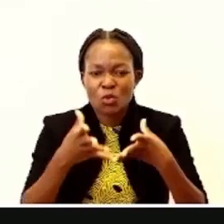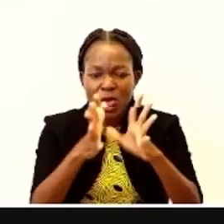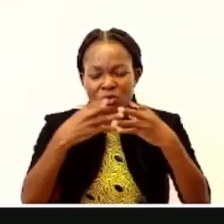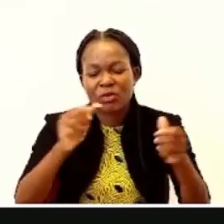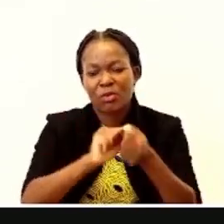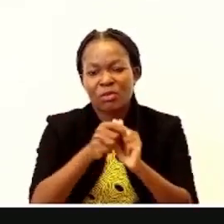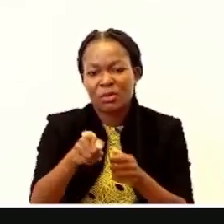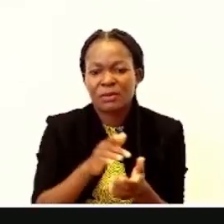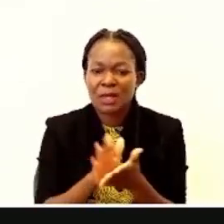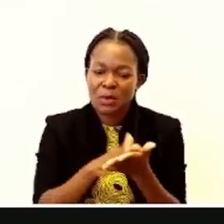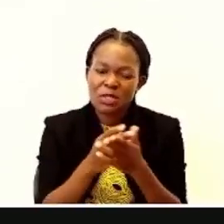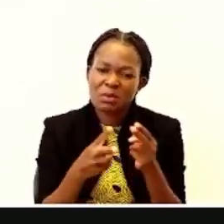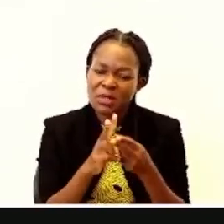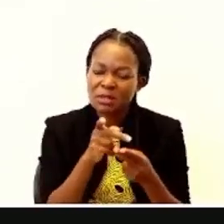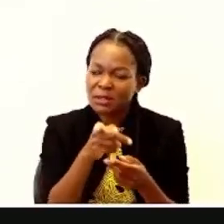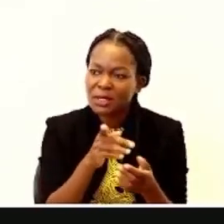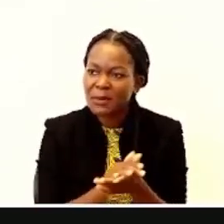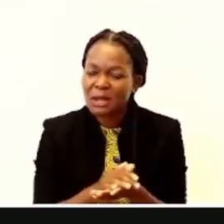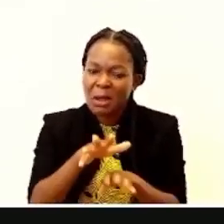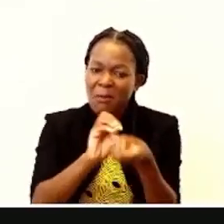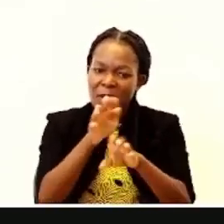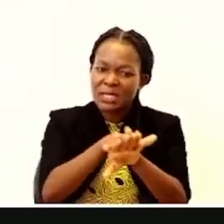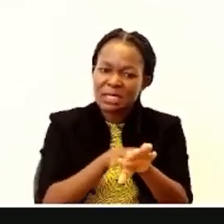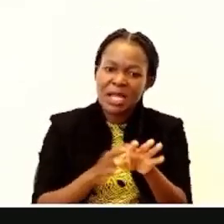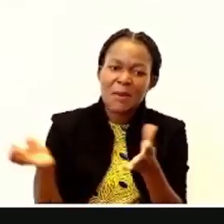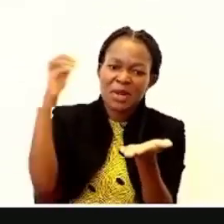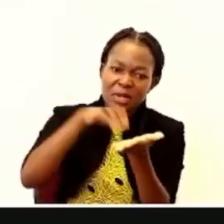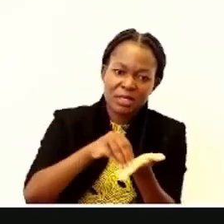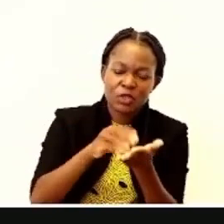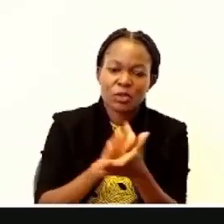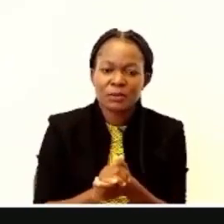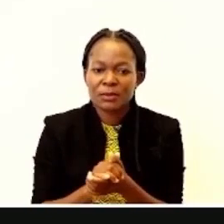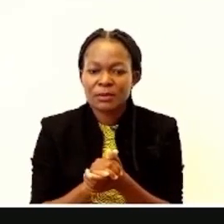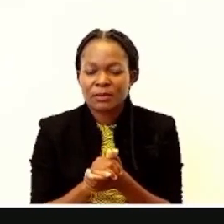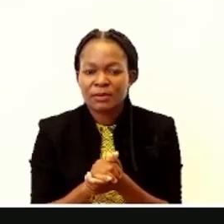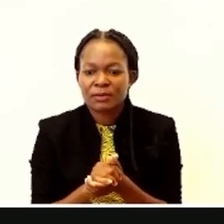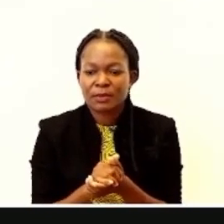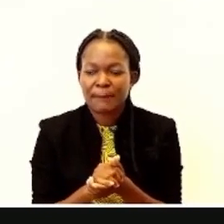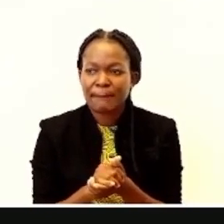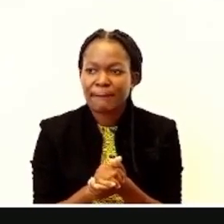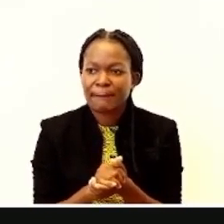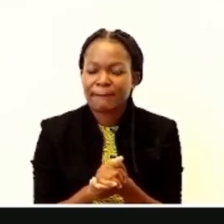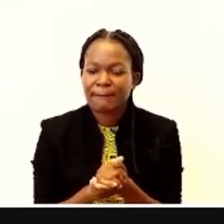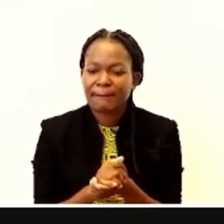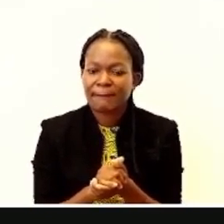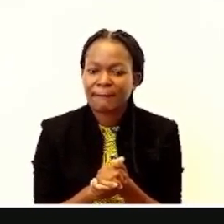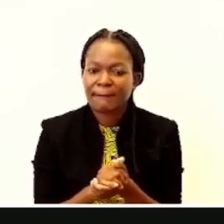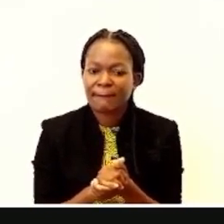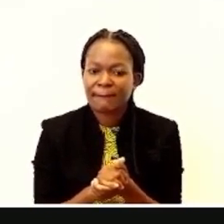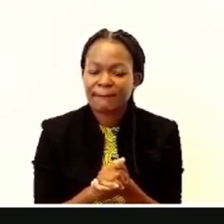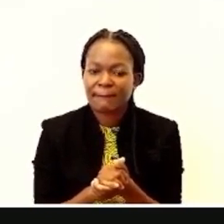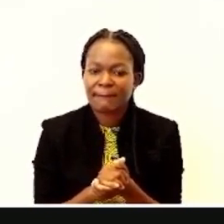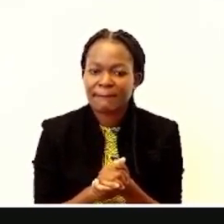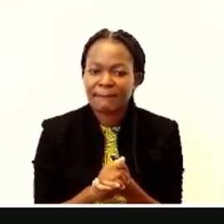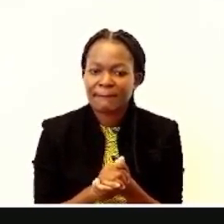only threatens to delay the implementation of a transition away from fossil fuels. And what it will also do